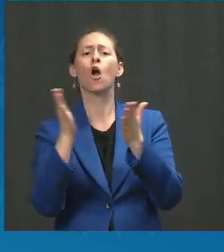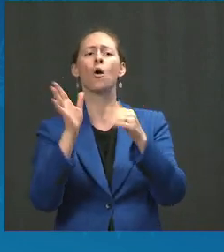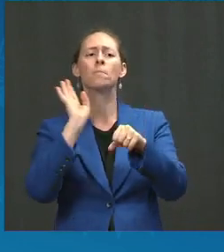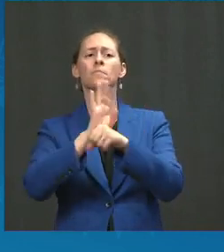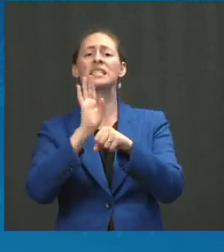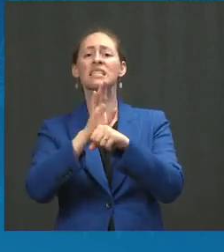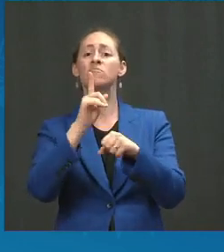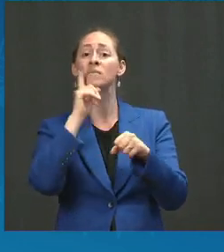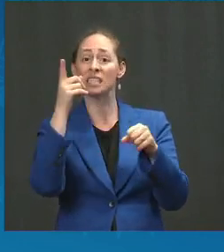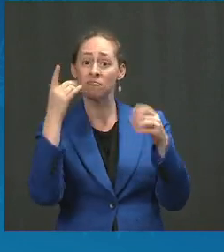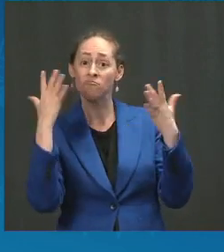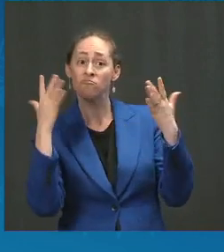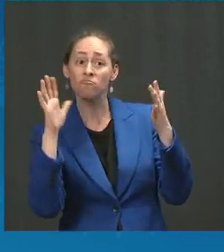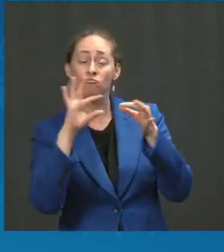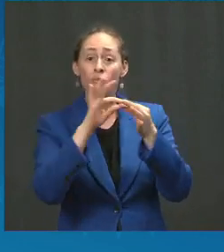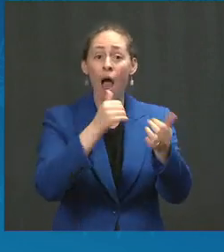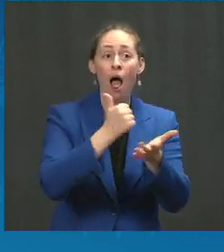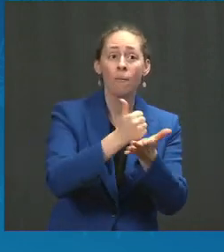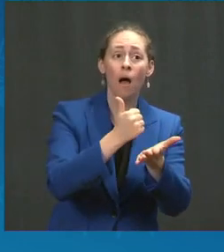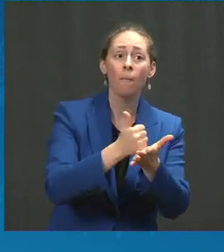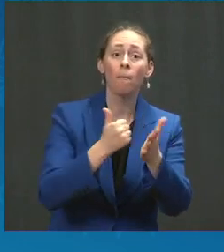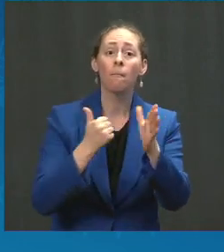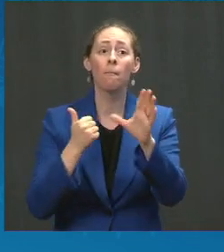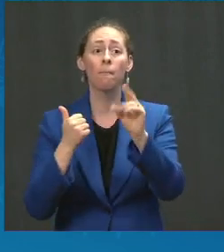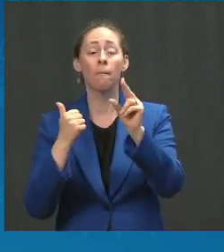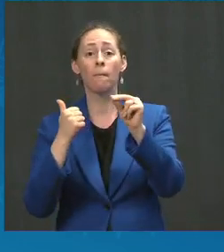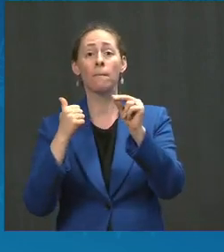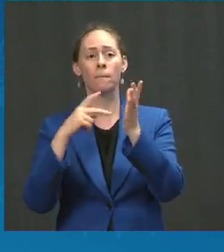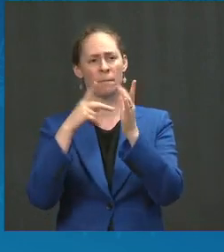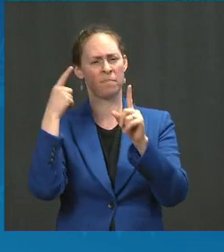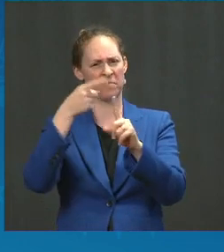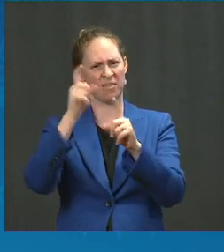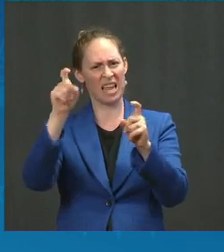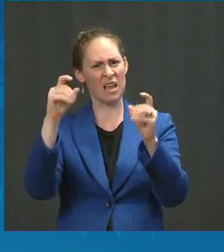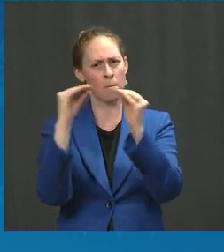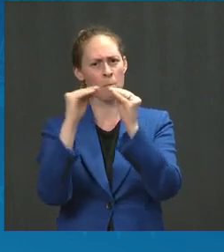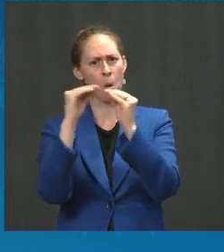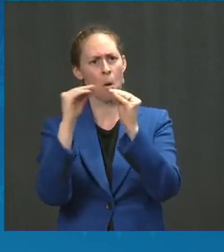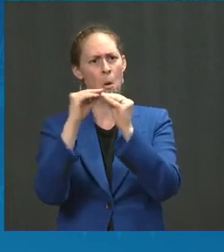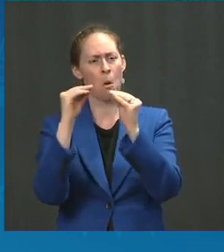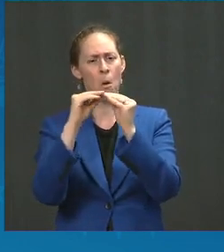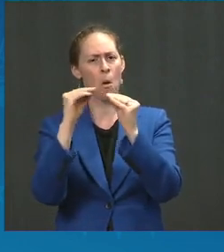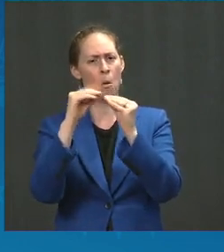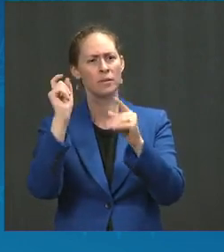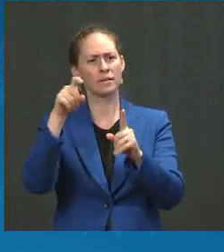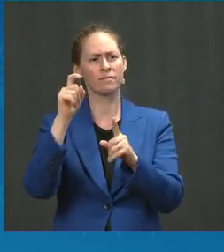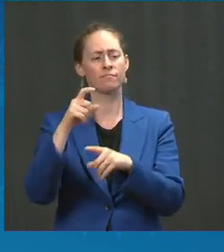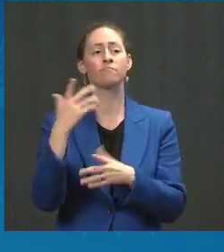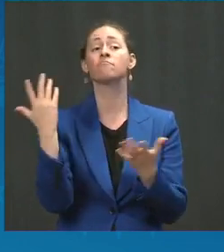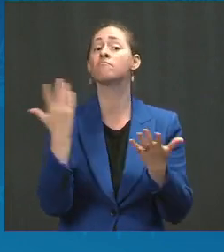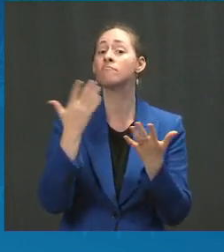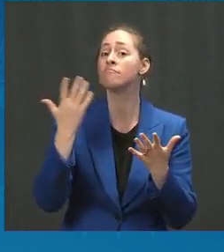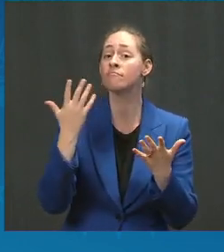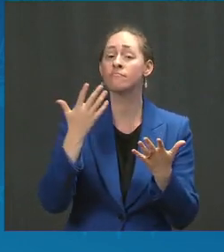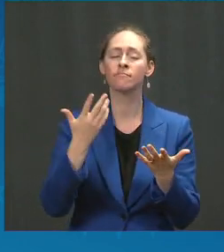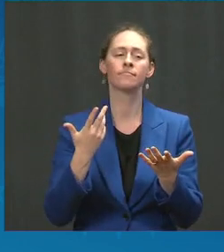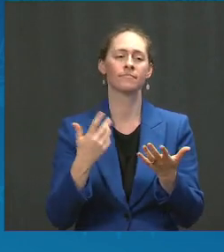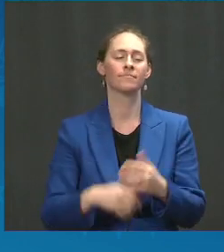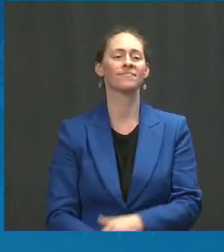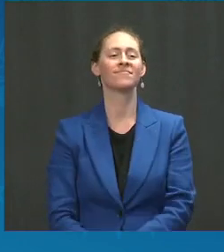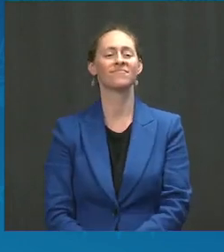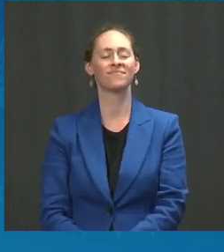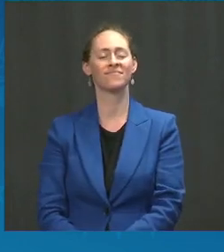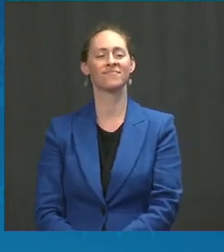more than only relief. They need more than relief. And in particular, an area that I focused on, as the administrator